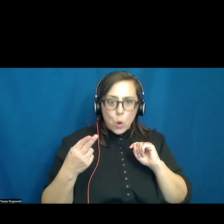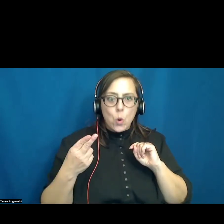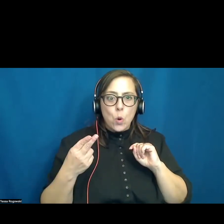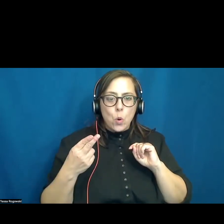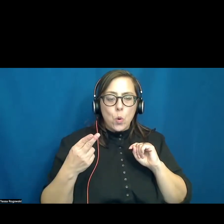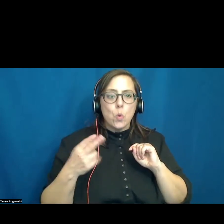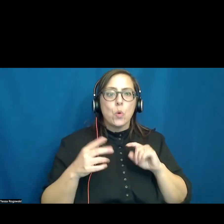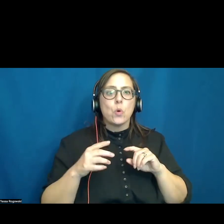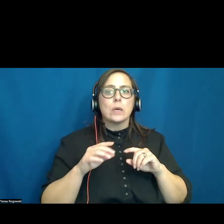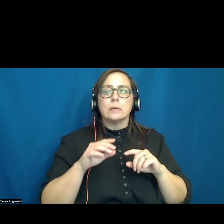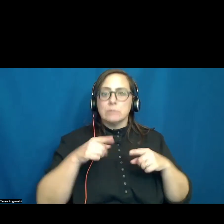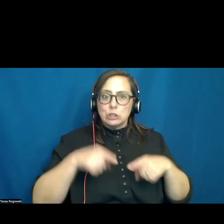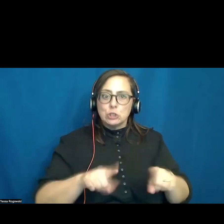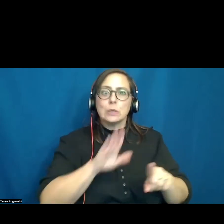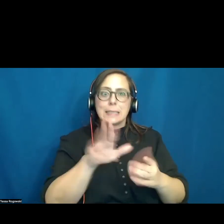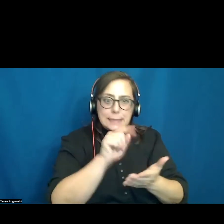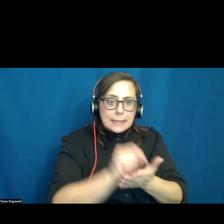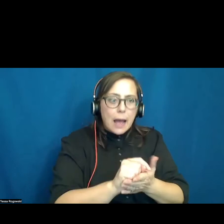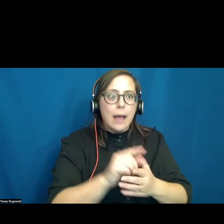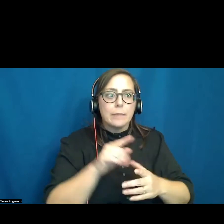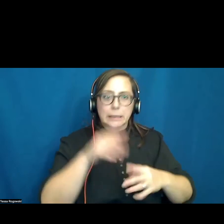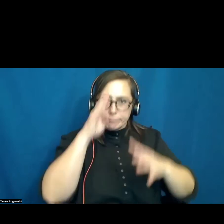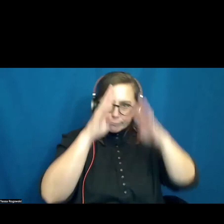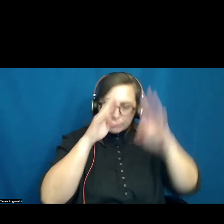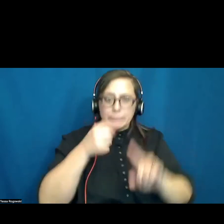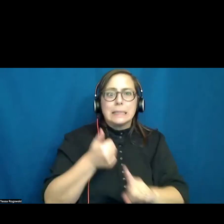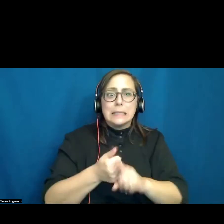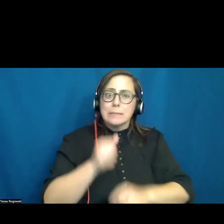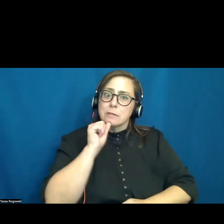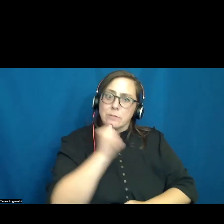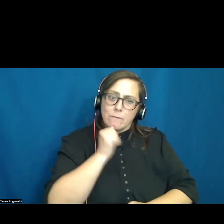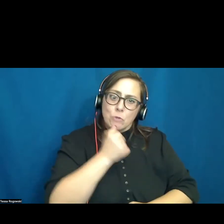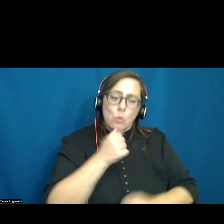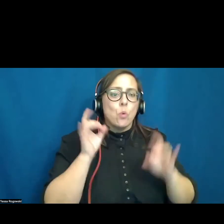cultural imagination. There's someone who clearly suffered a great deal and probably wasn't